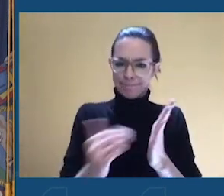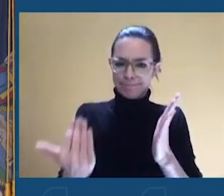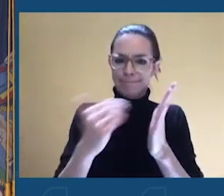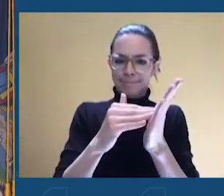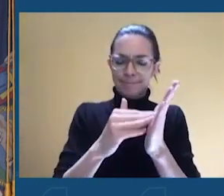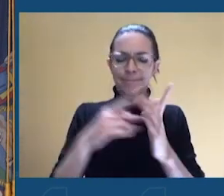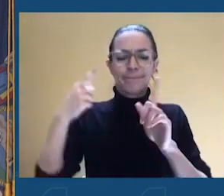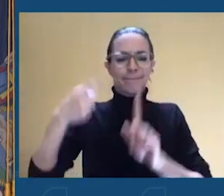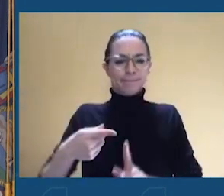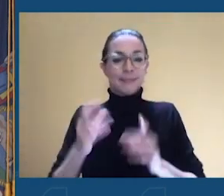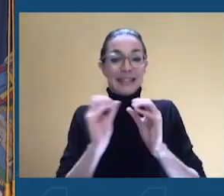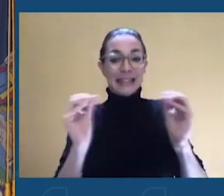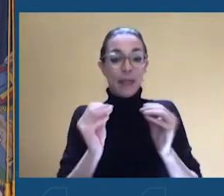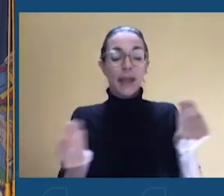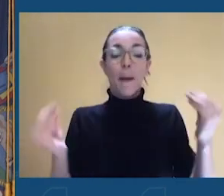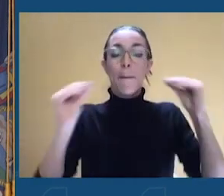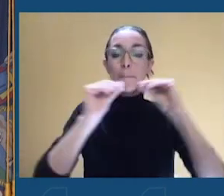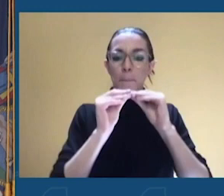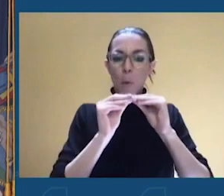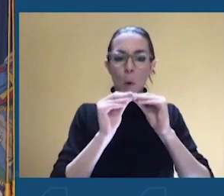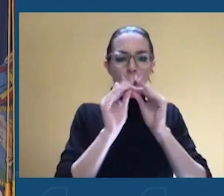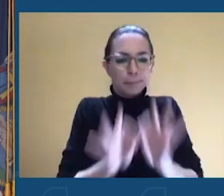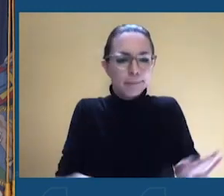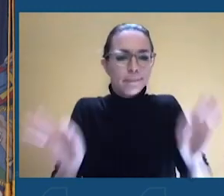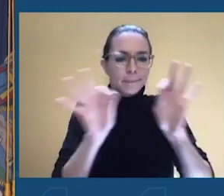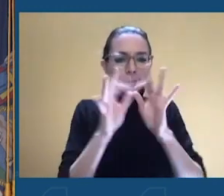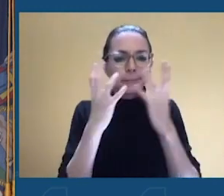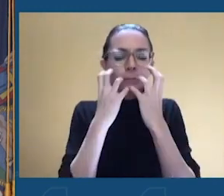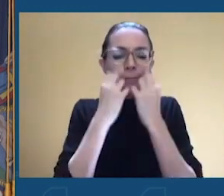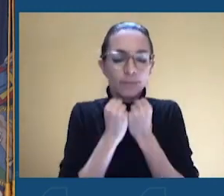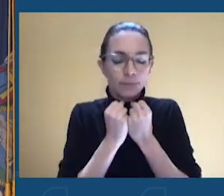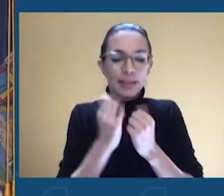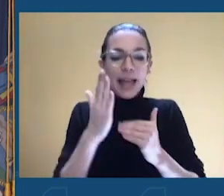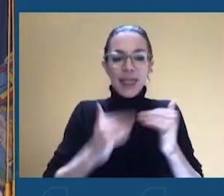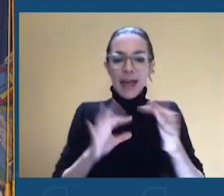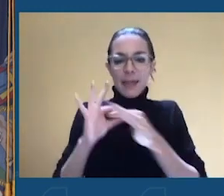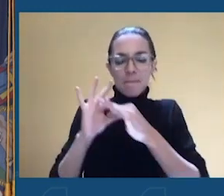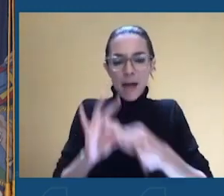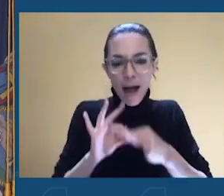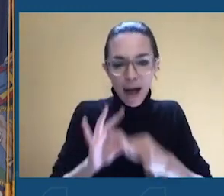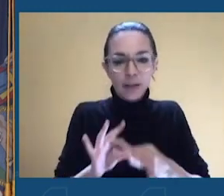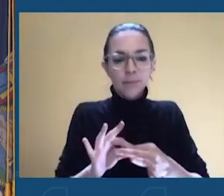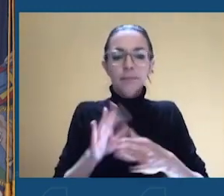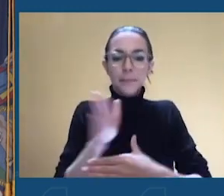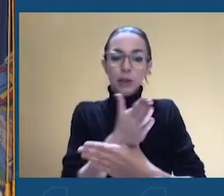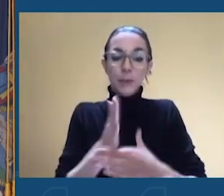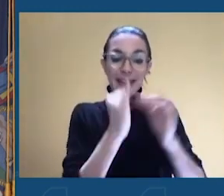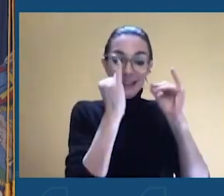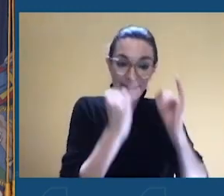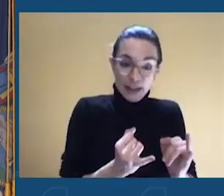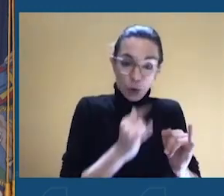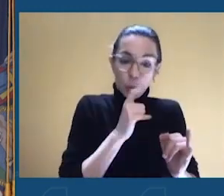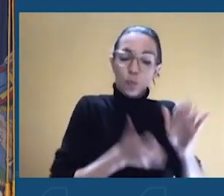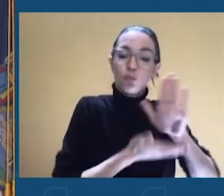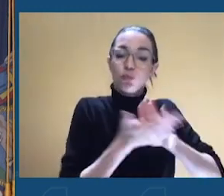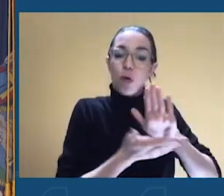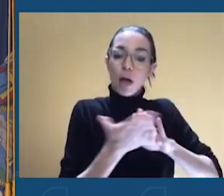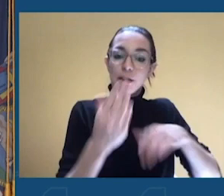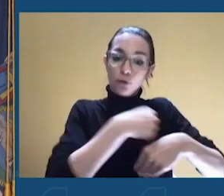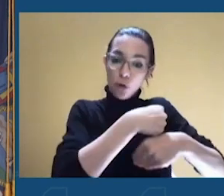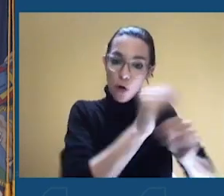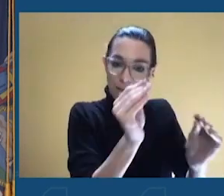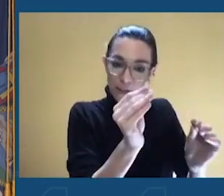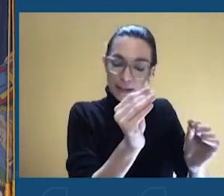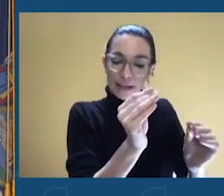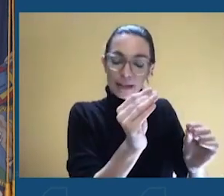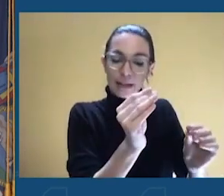more noble, nothing more sacred than the bond that's created between an individual who runs for office and they